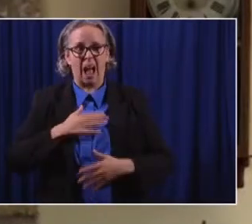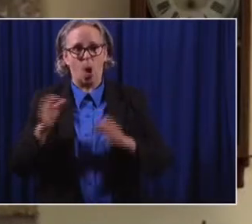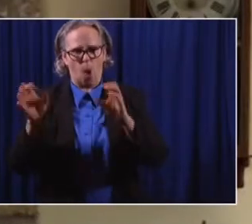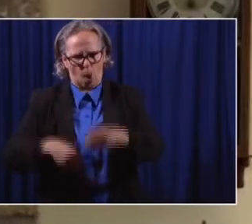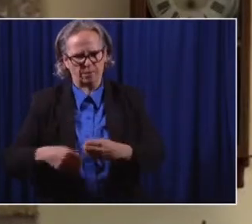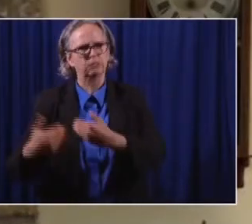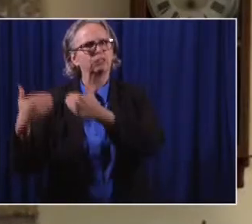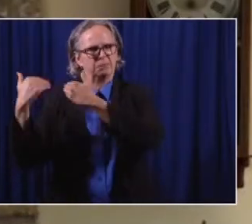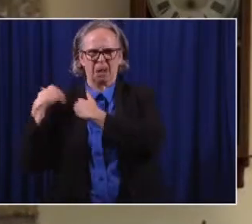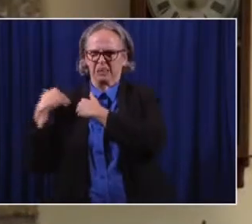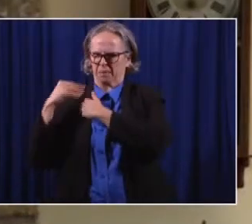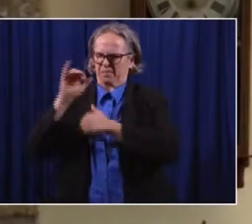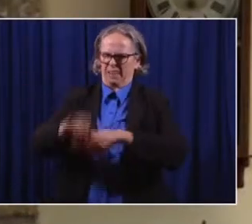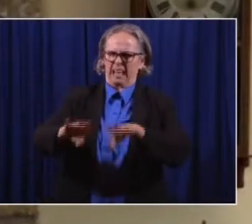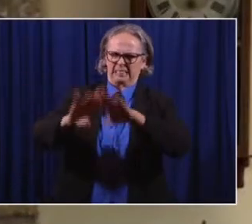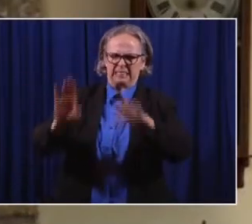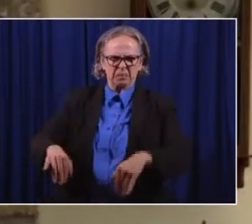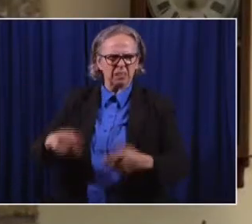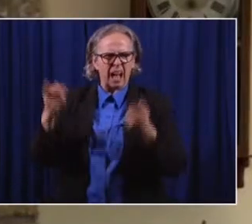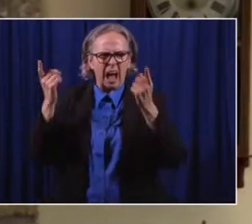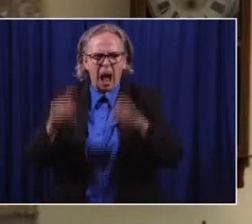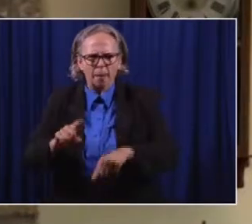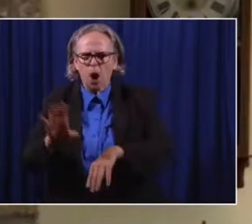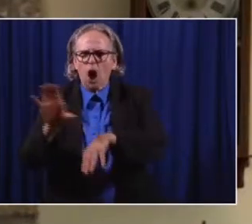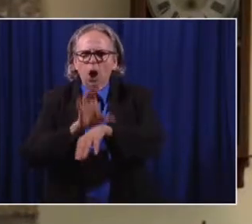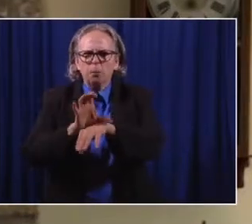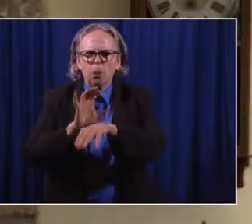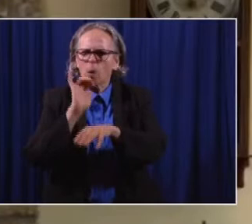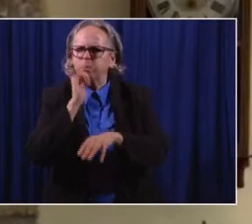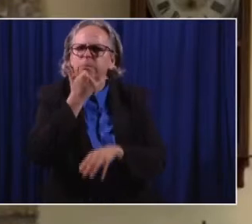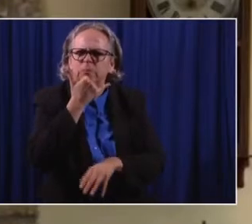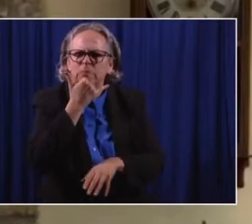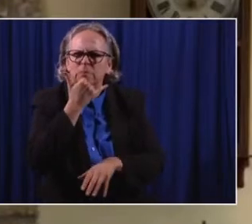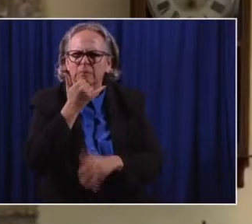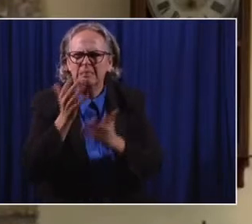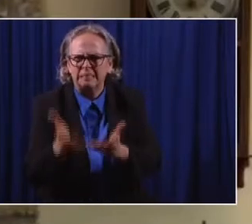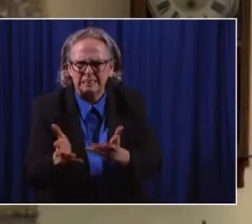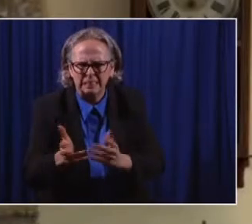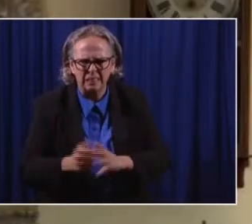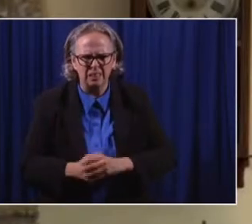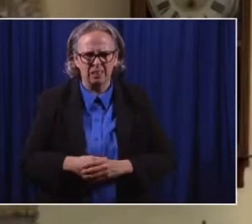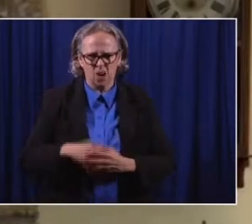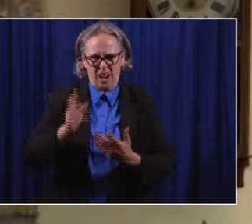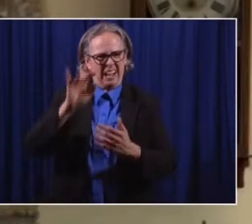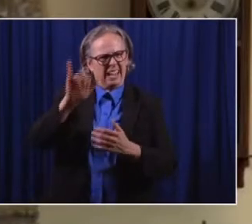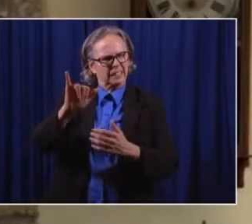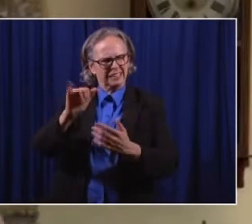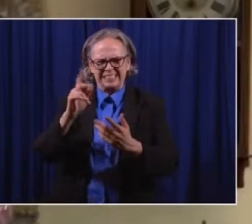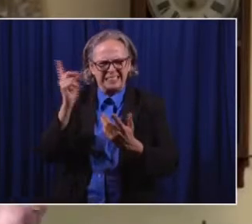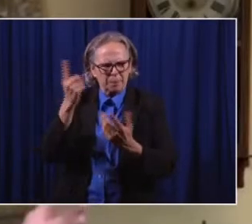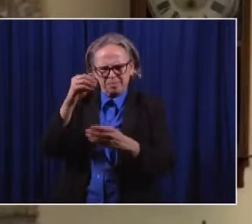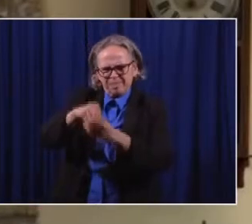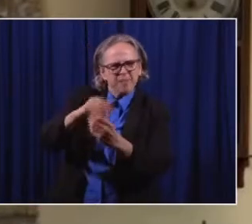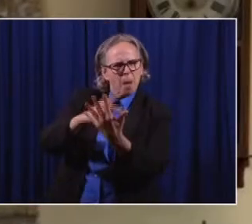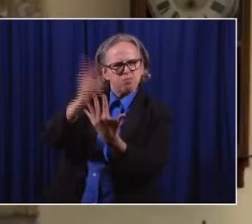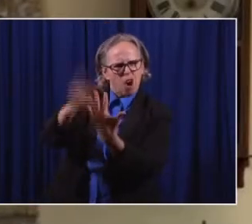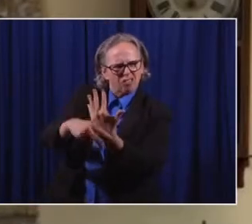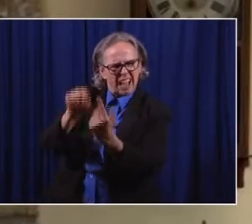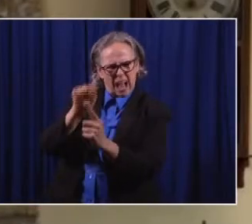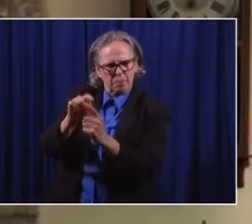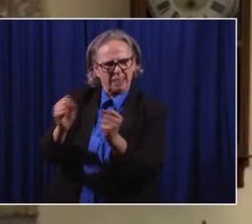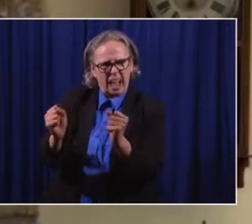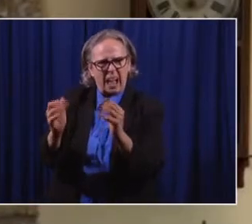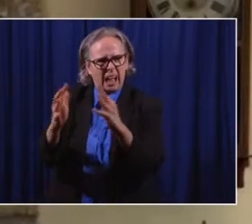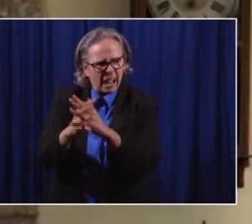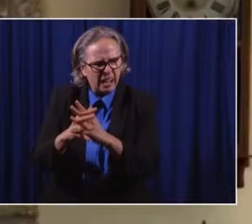glitch. This is a program that is designed to try to help more people get